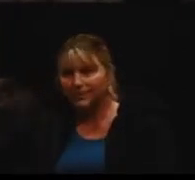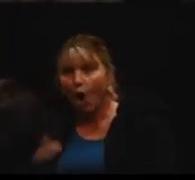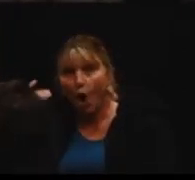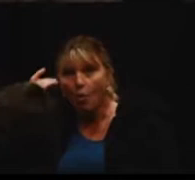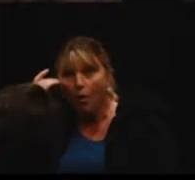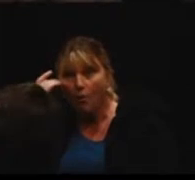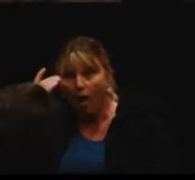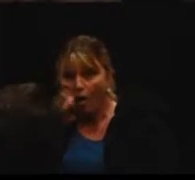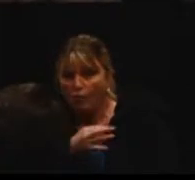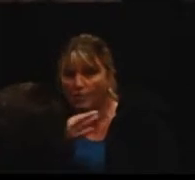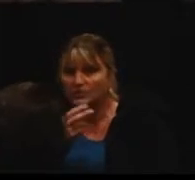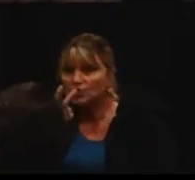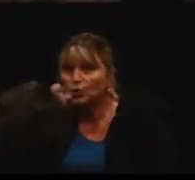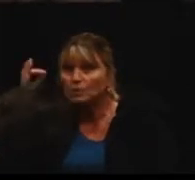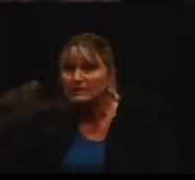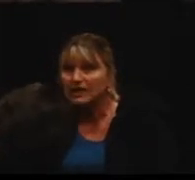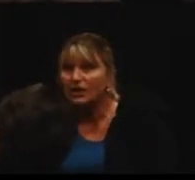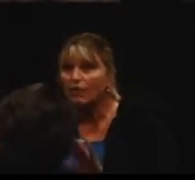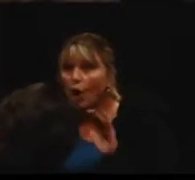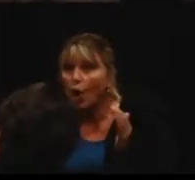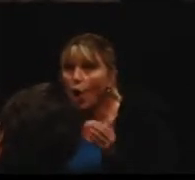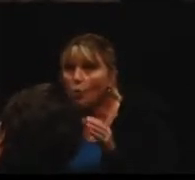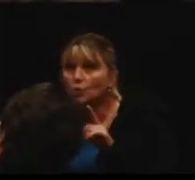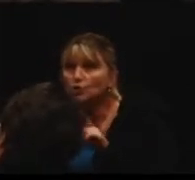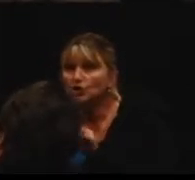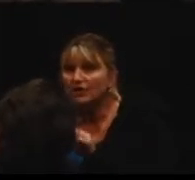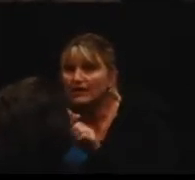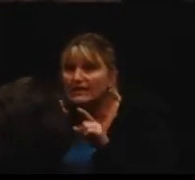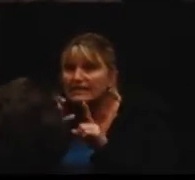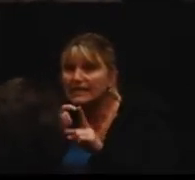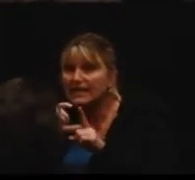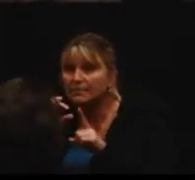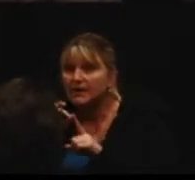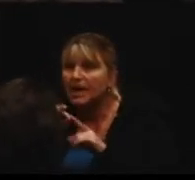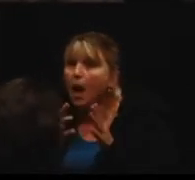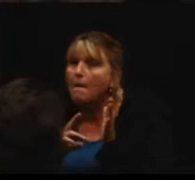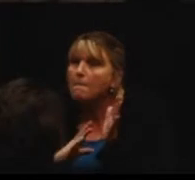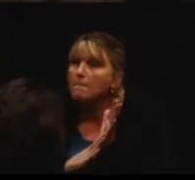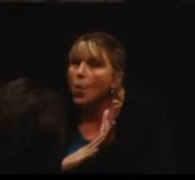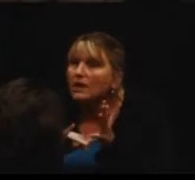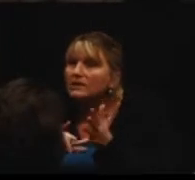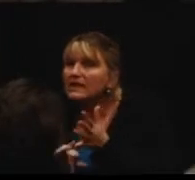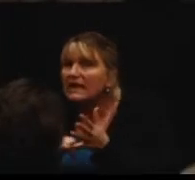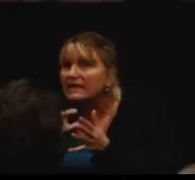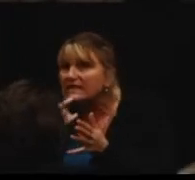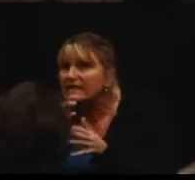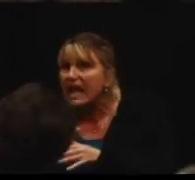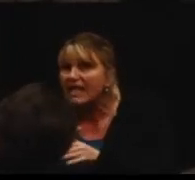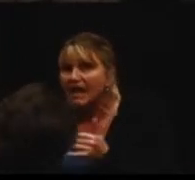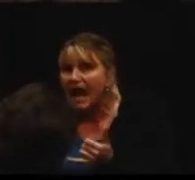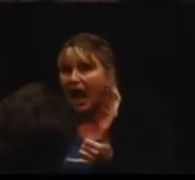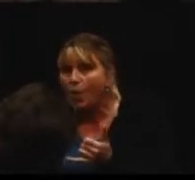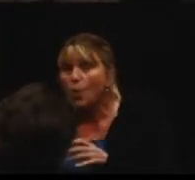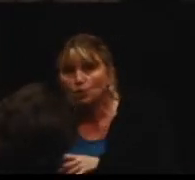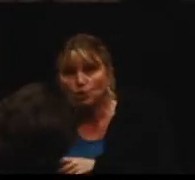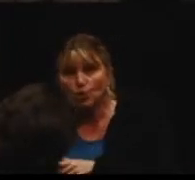represents 2% of global GDP, and Morgan Stanley predicting it to either be now or very shortly 10 times the size